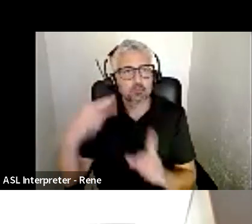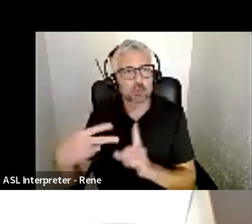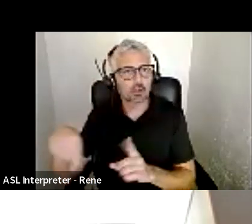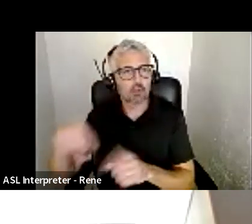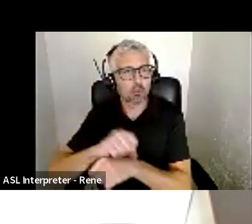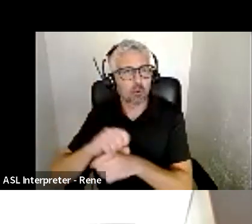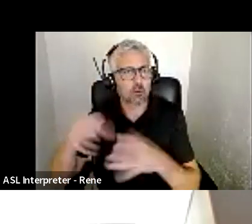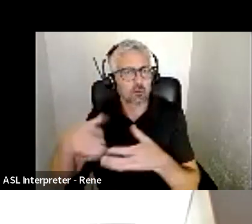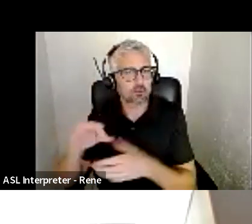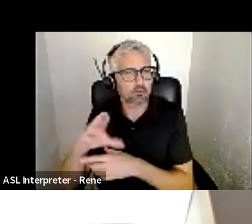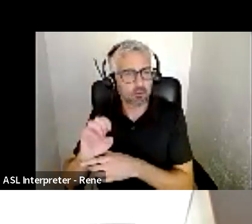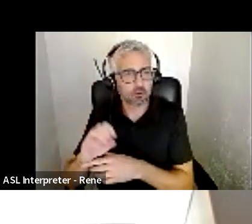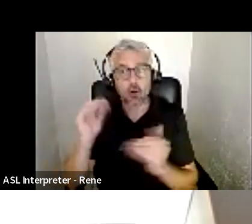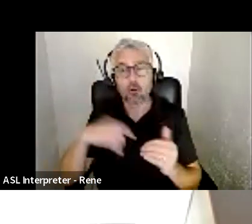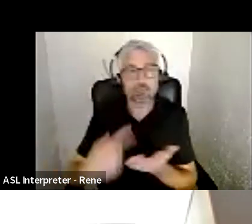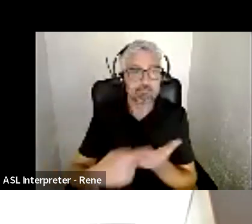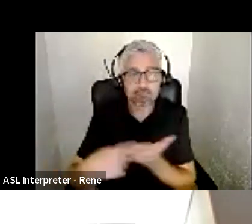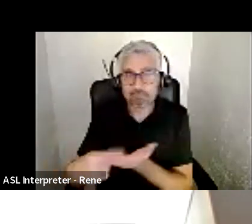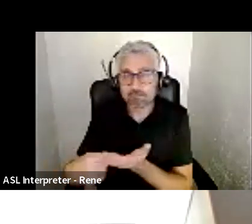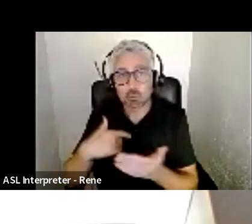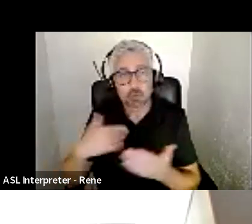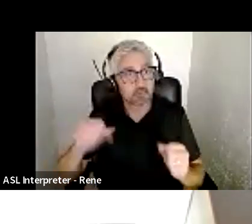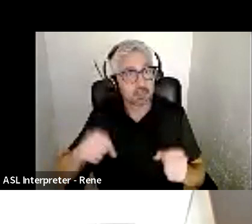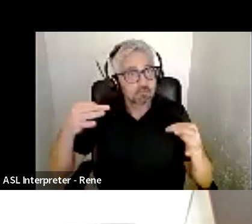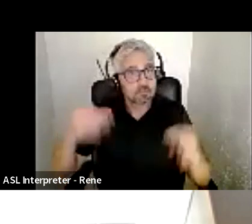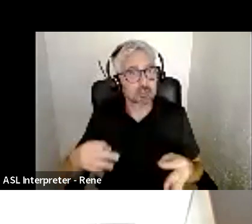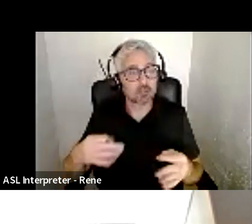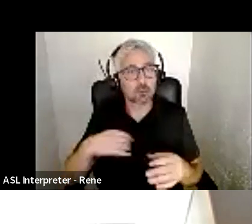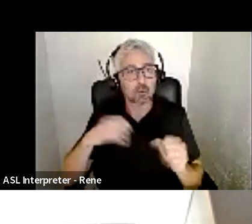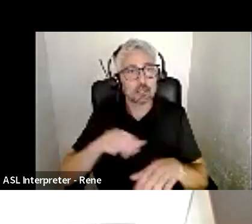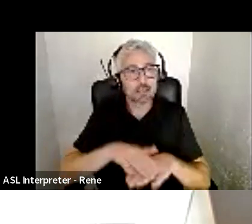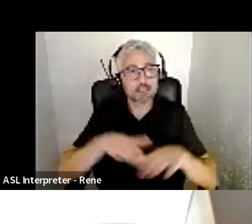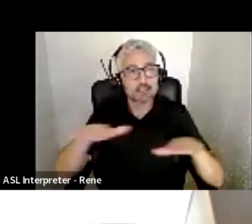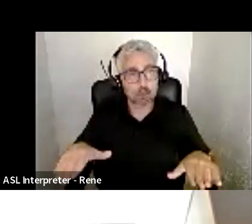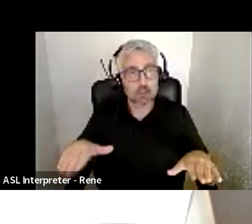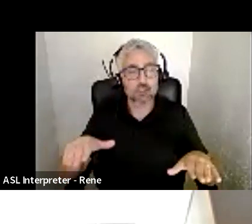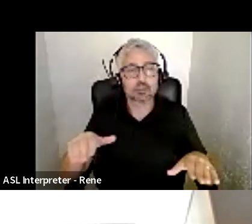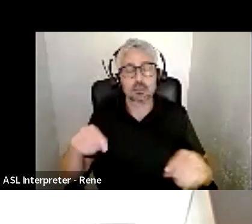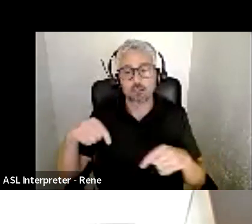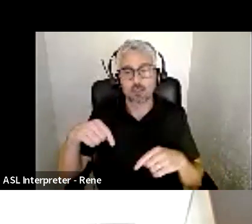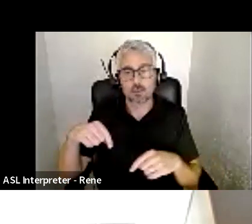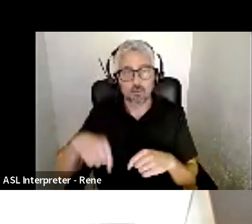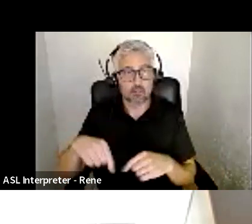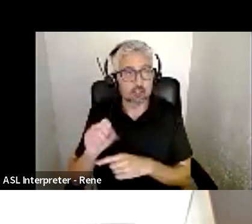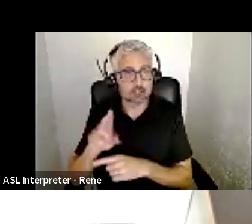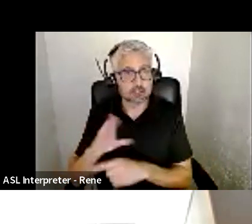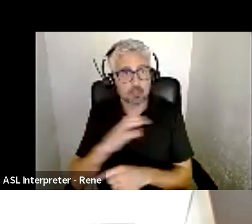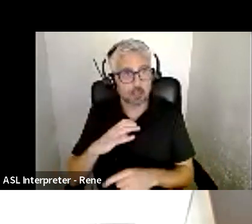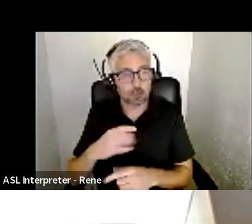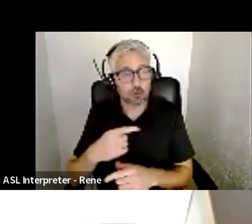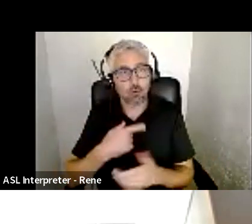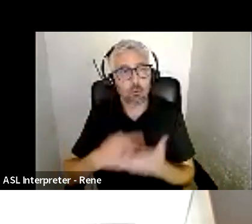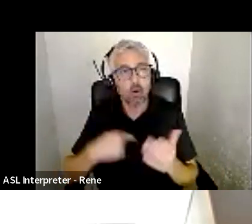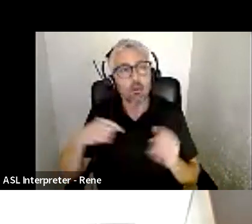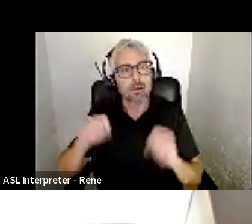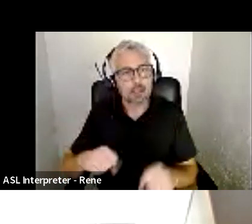about today, hopefully, and come to some conclusion how we might be able to distinguish what this subcommittee can and will do going